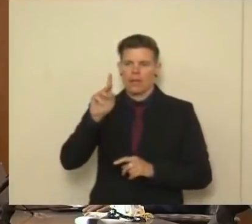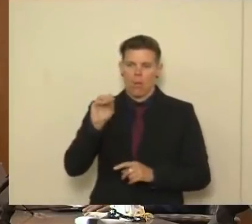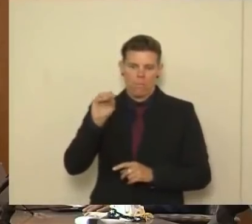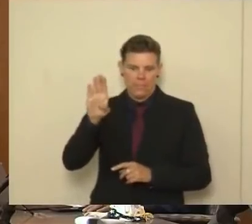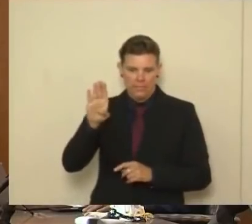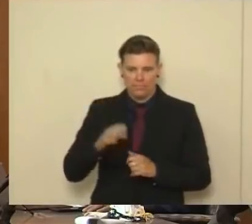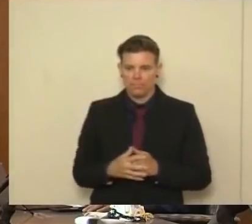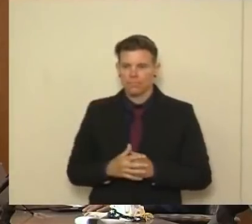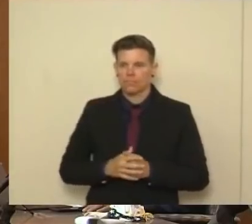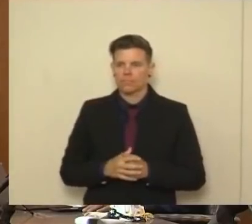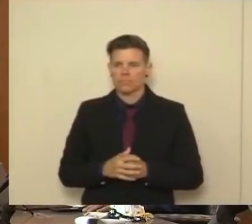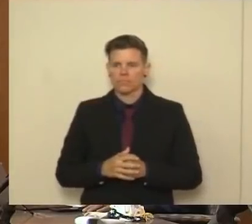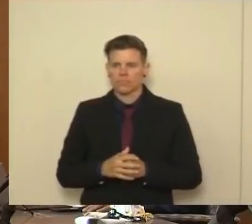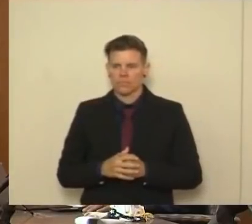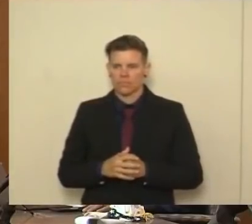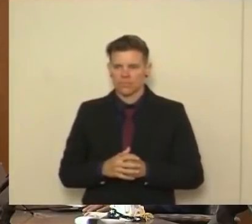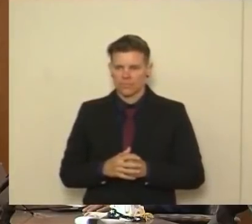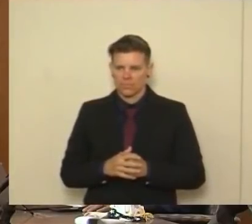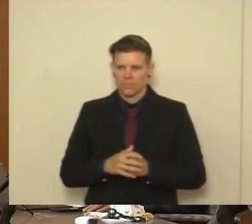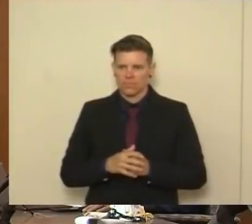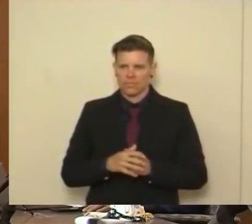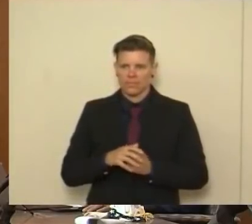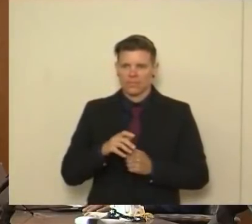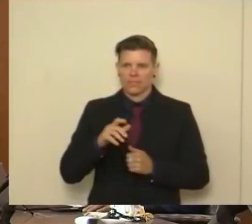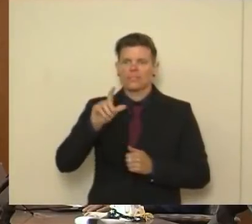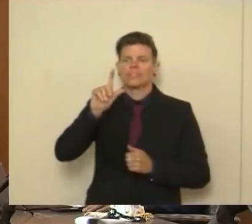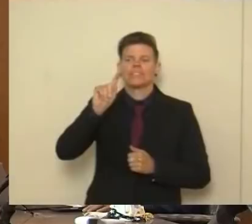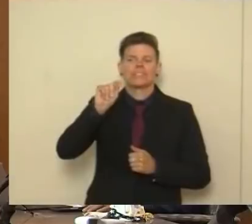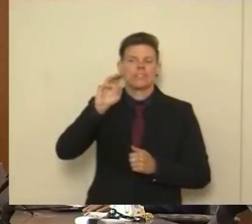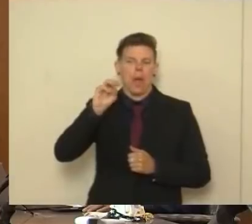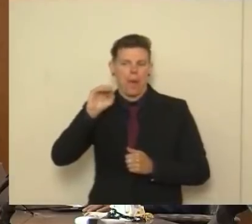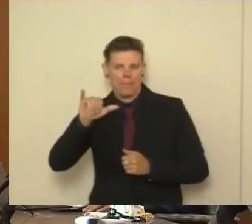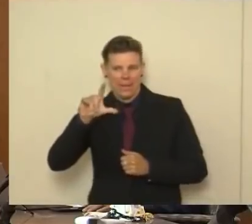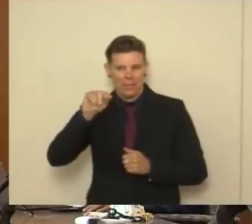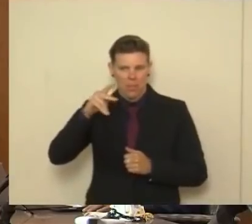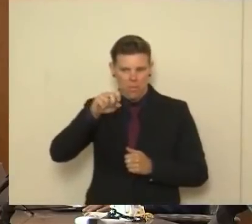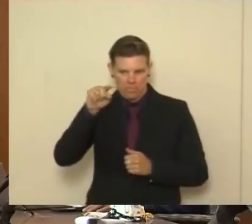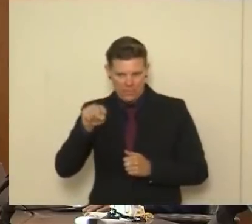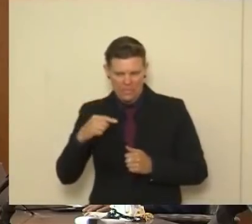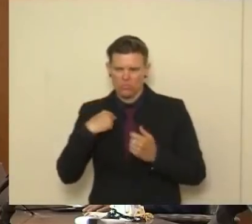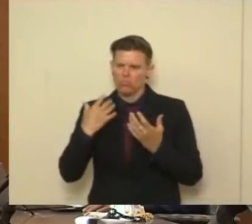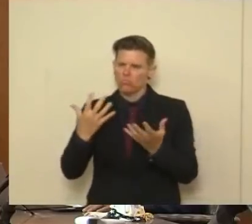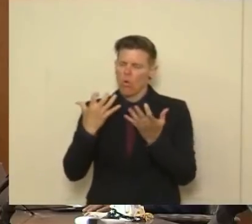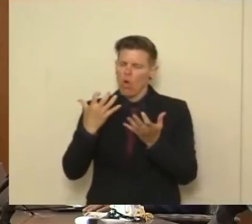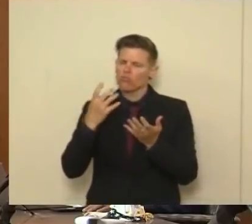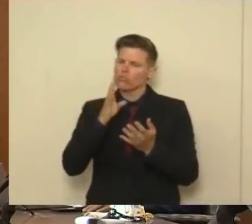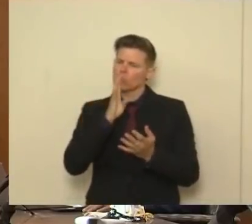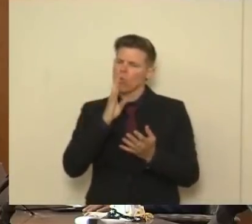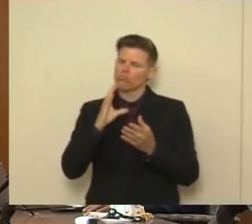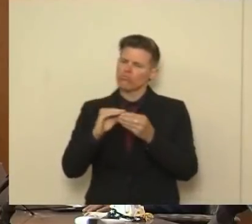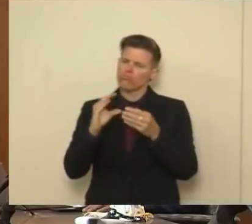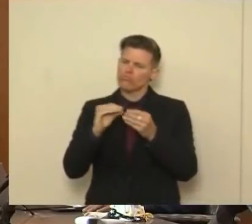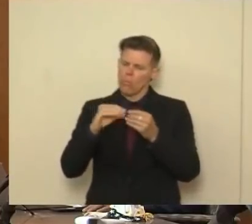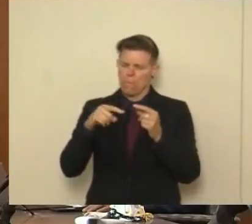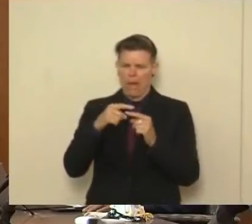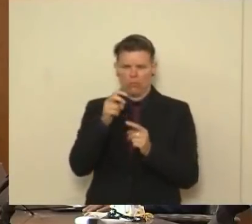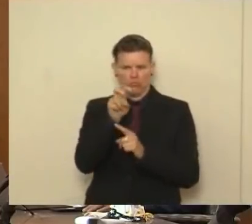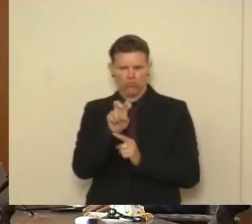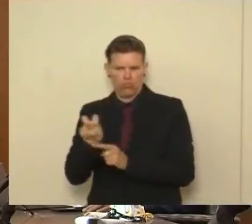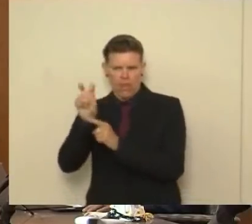guys, and thank you. I want to circle back to the travel restrictions and ask two basic questions. One